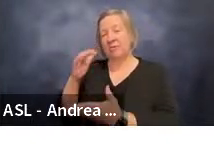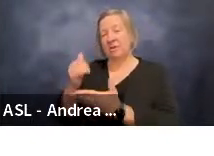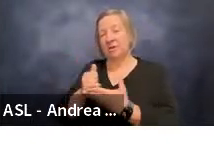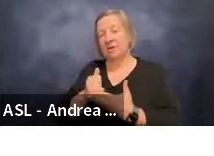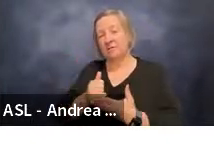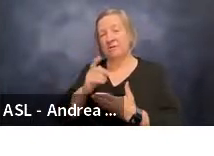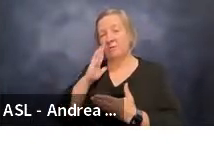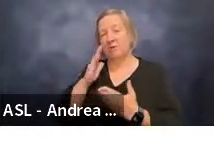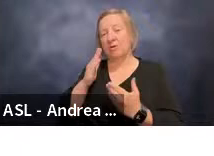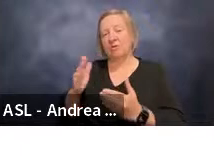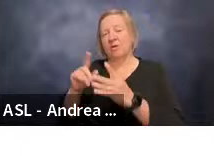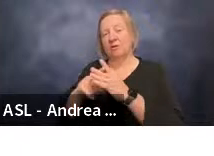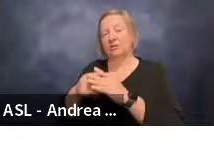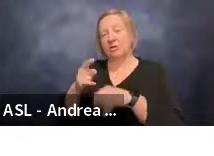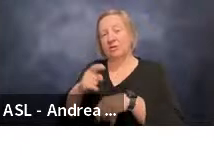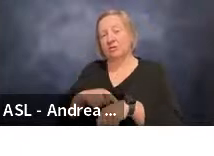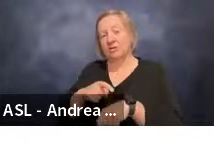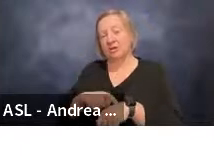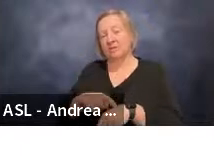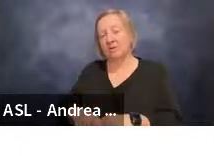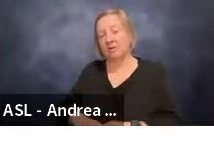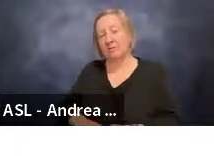we'll go ahead and start the timer.